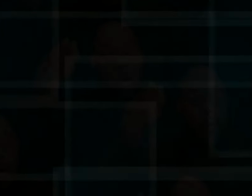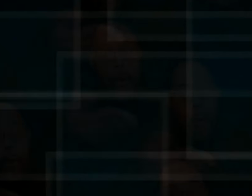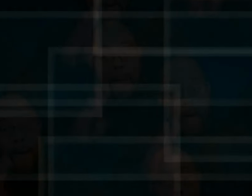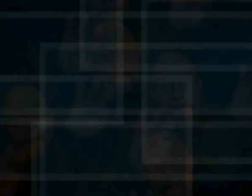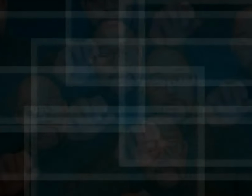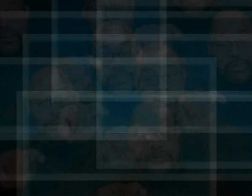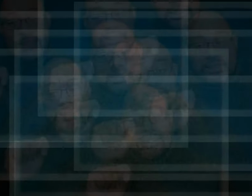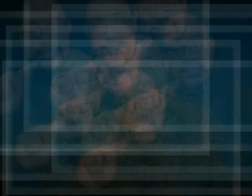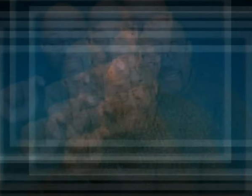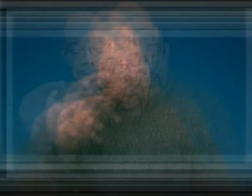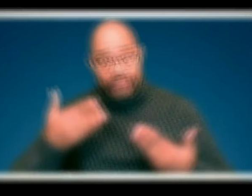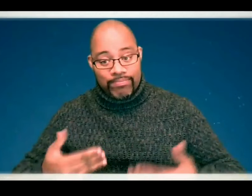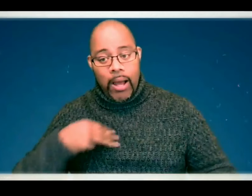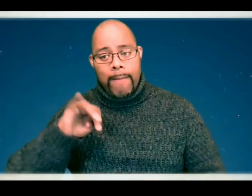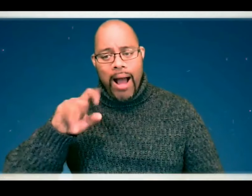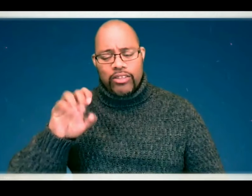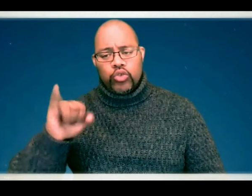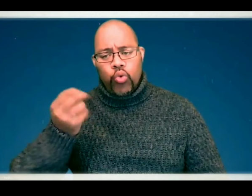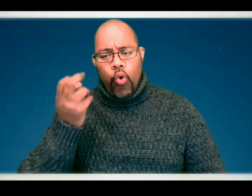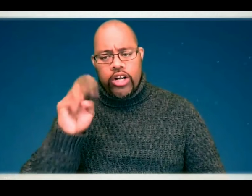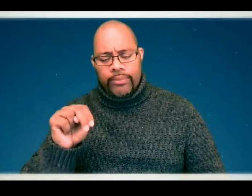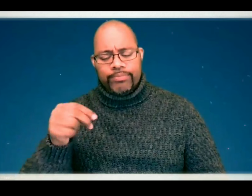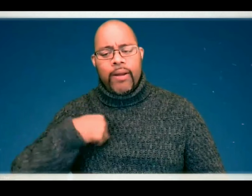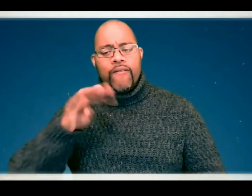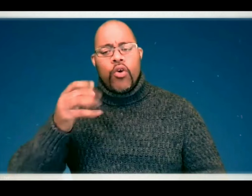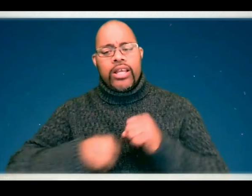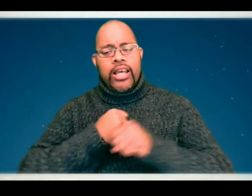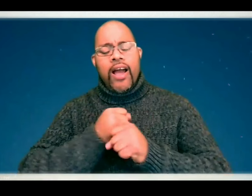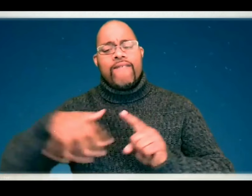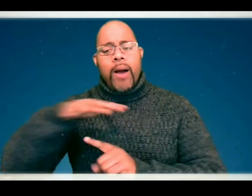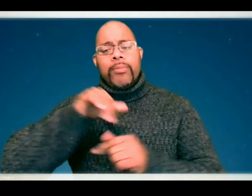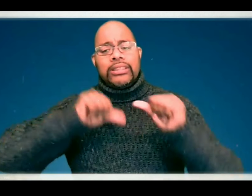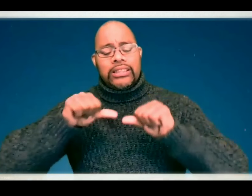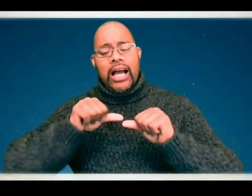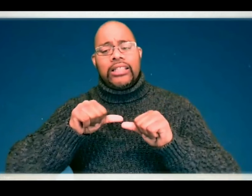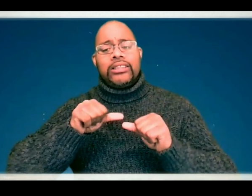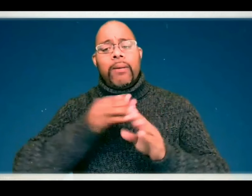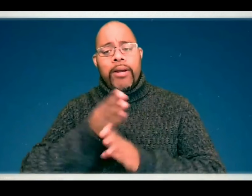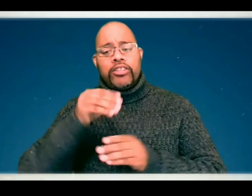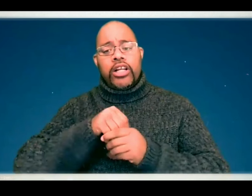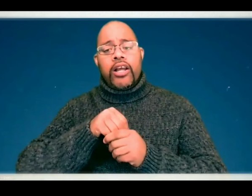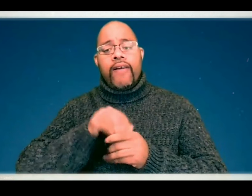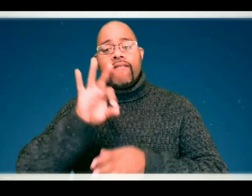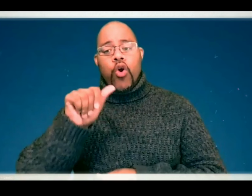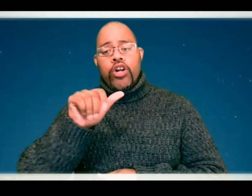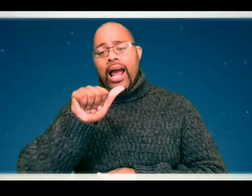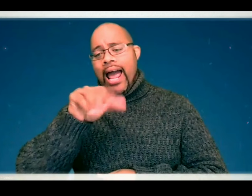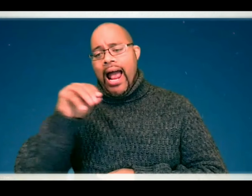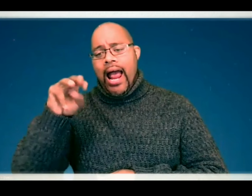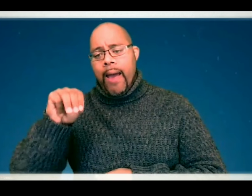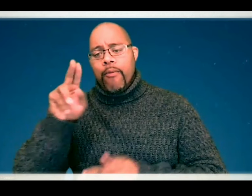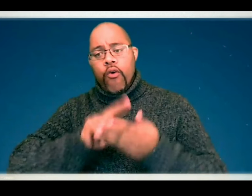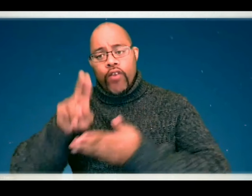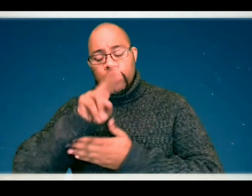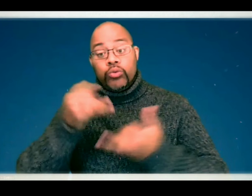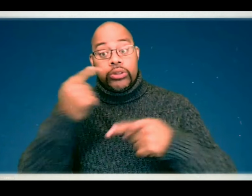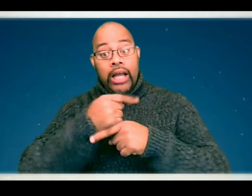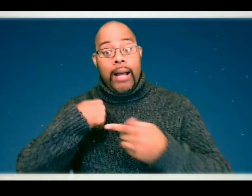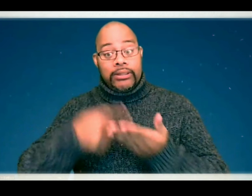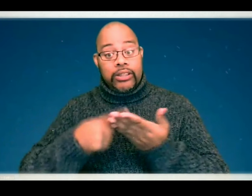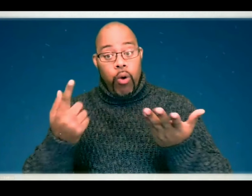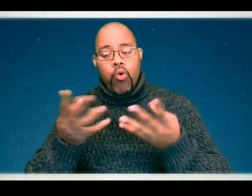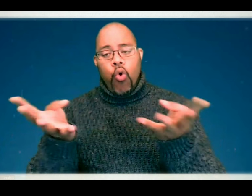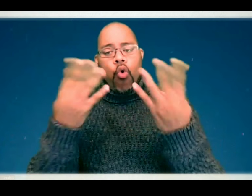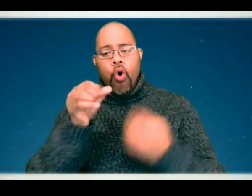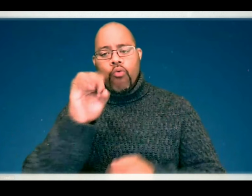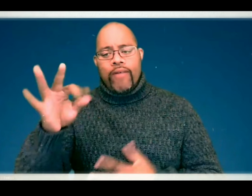MCV. I'm Miles Jordan, a fourth-year environmental science major from Florida Agricultural and Mechanical University, and this is BIMS Bites. And today, I'll be biting to coral reef